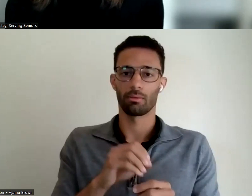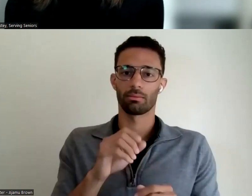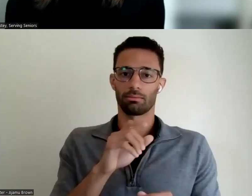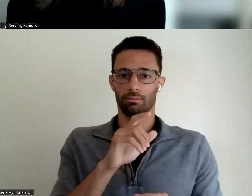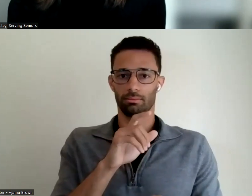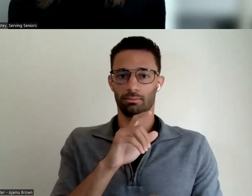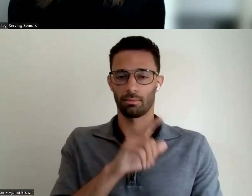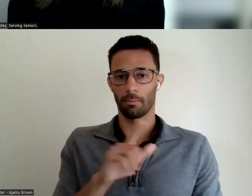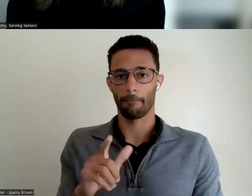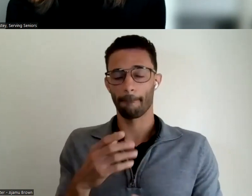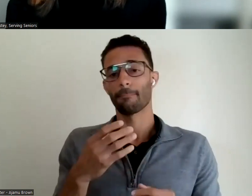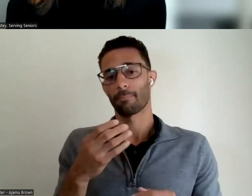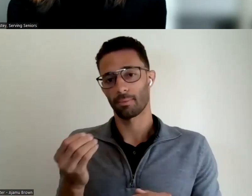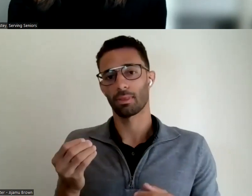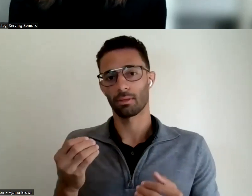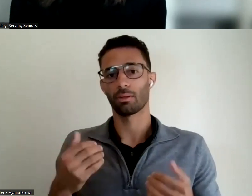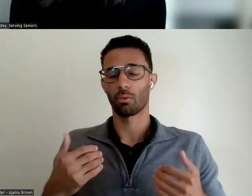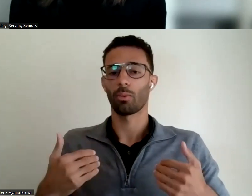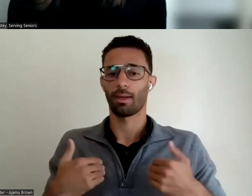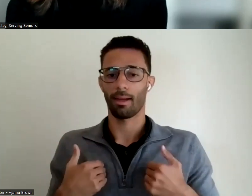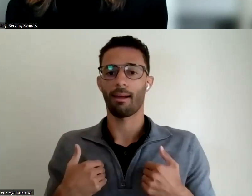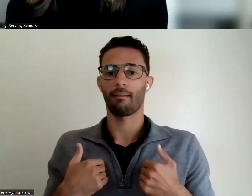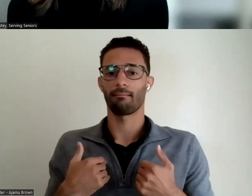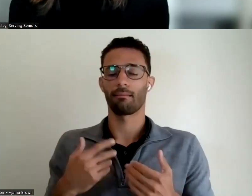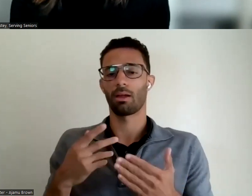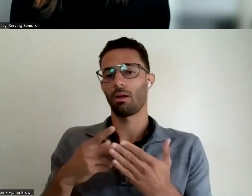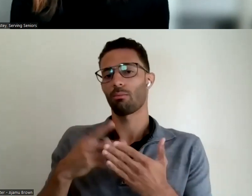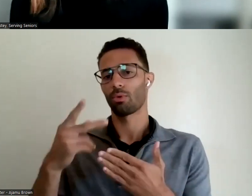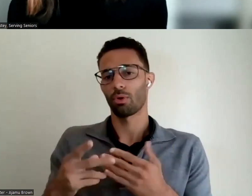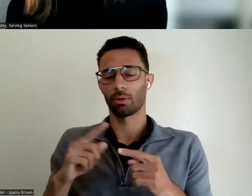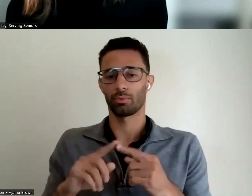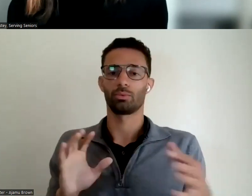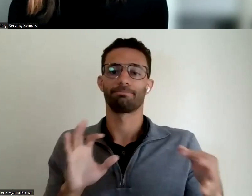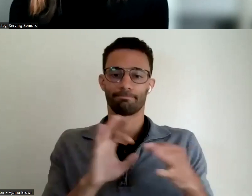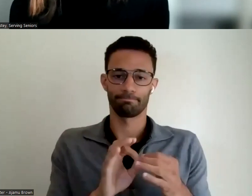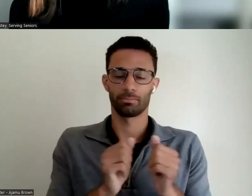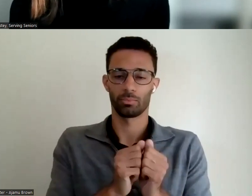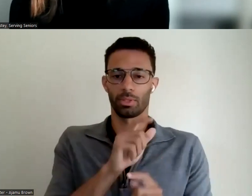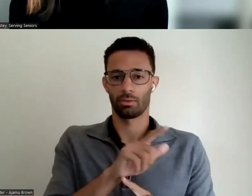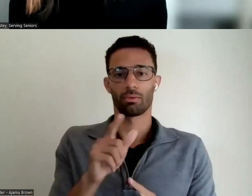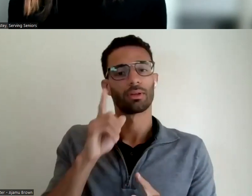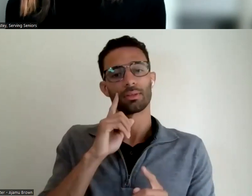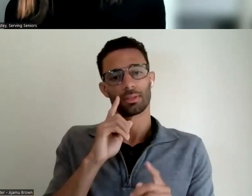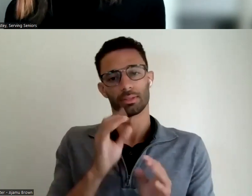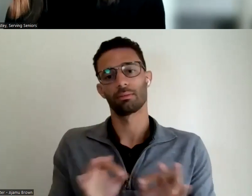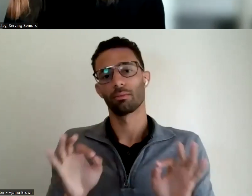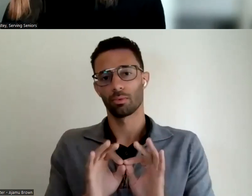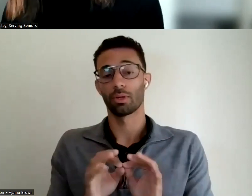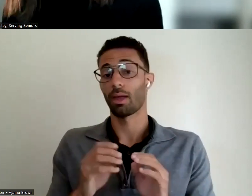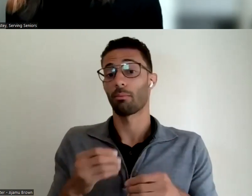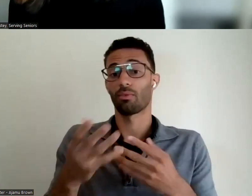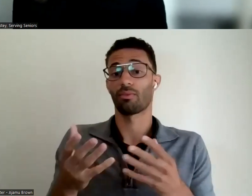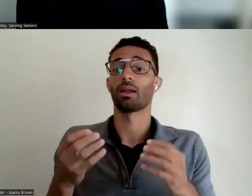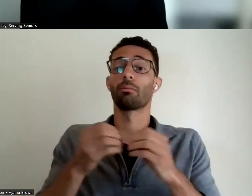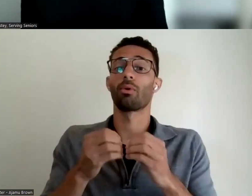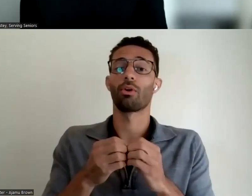landlord engagement program, which is critical. I think also providing additional incentives, frankly, to the landlord.